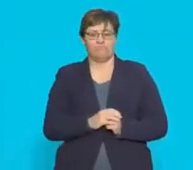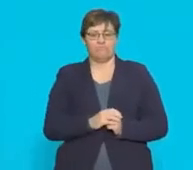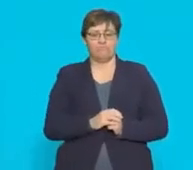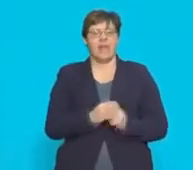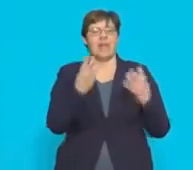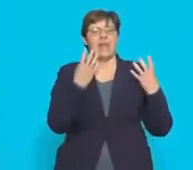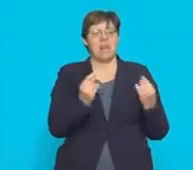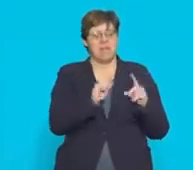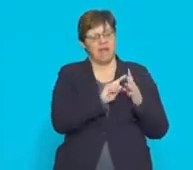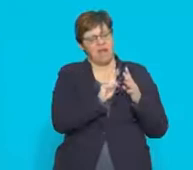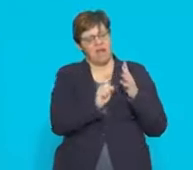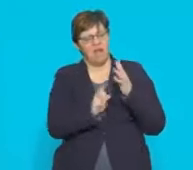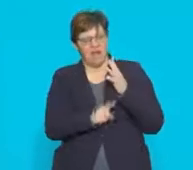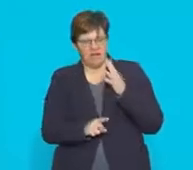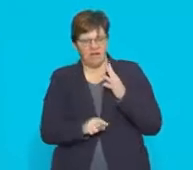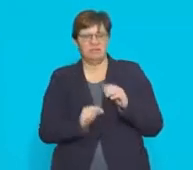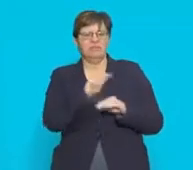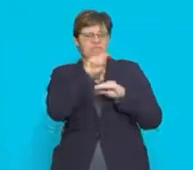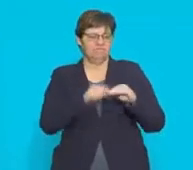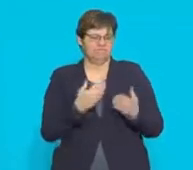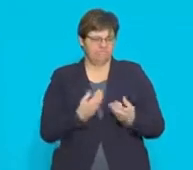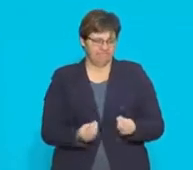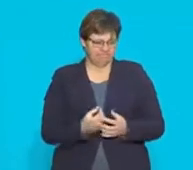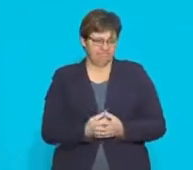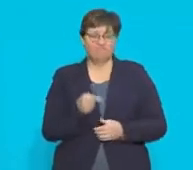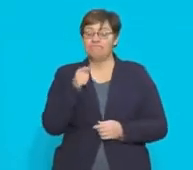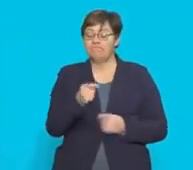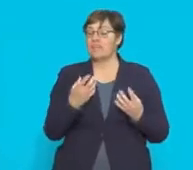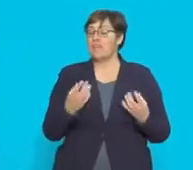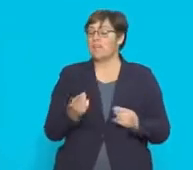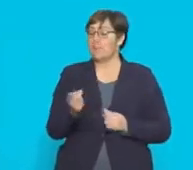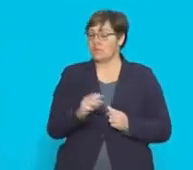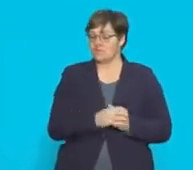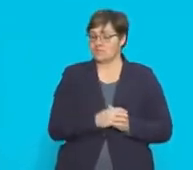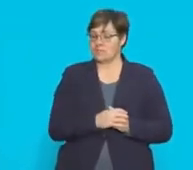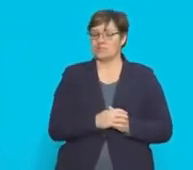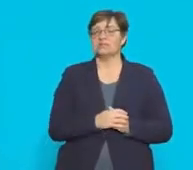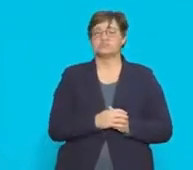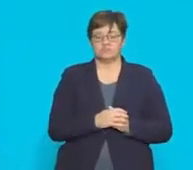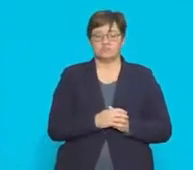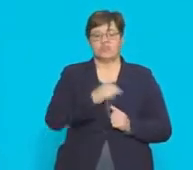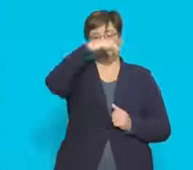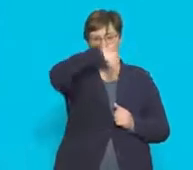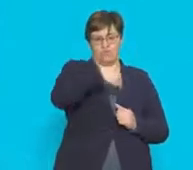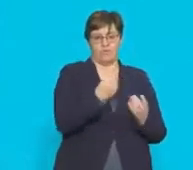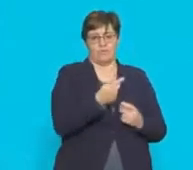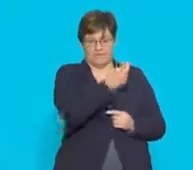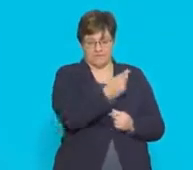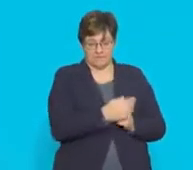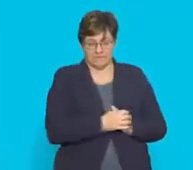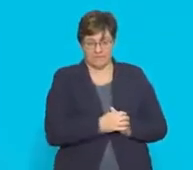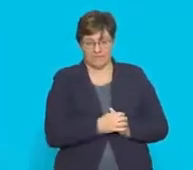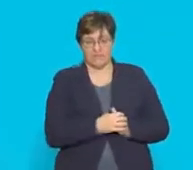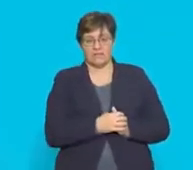of numbers where we are dividing, right? And those numbers are the rational numbers.